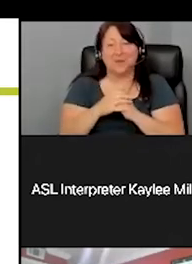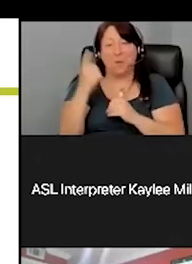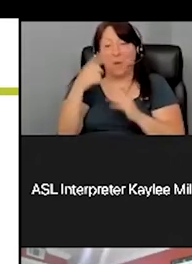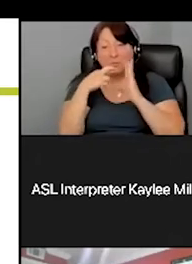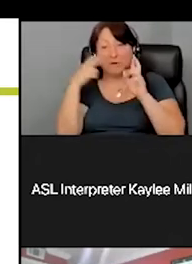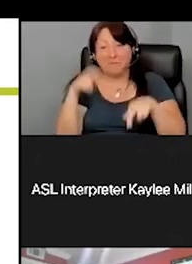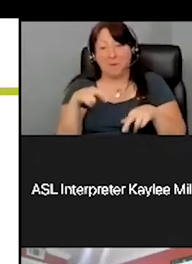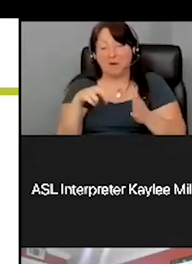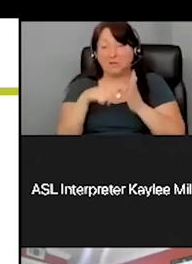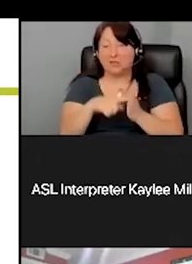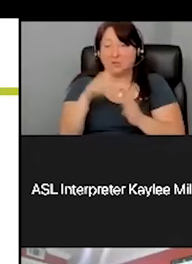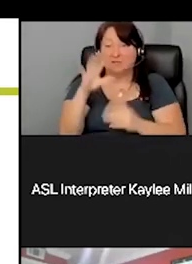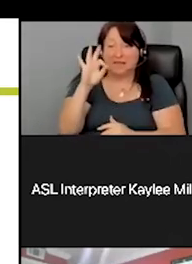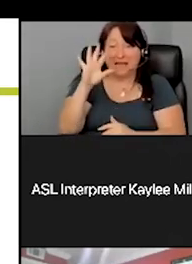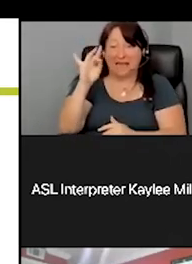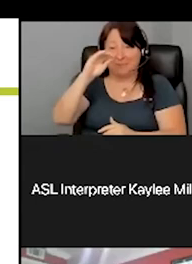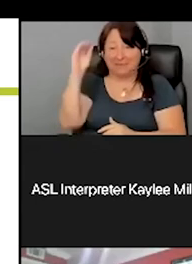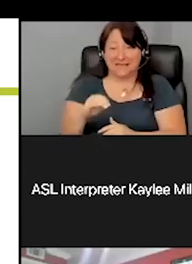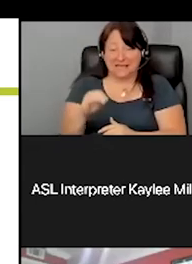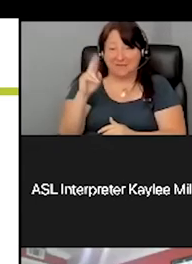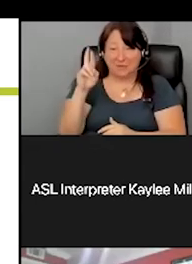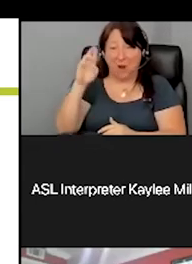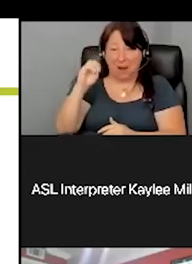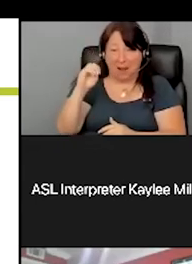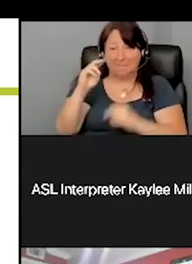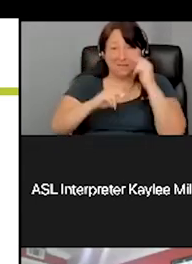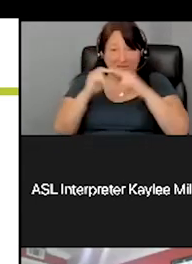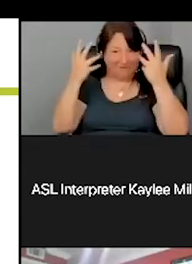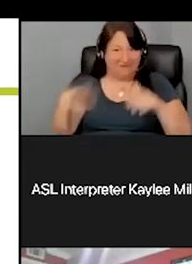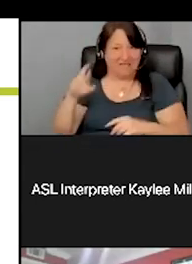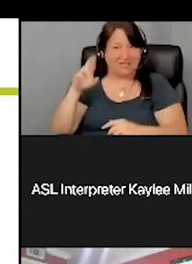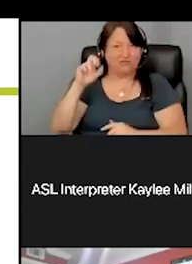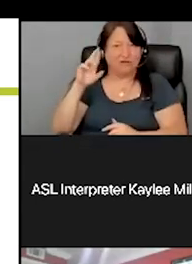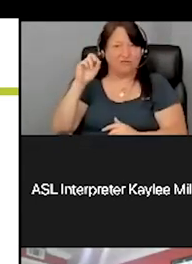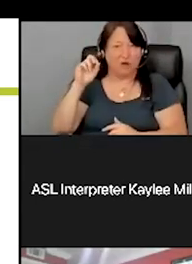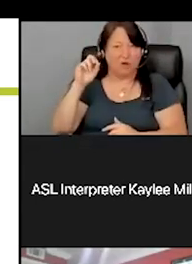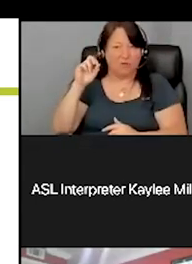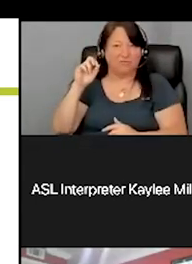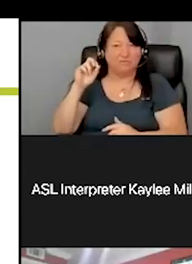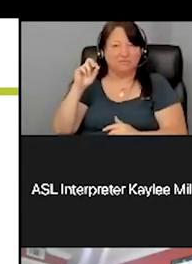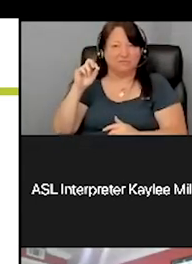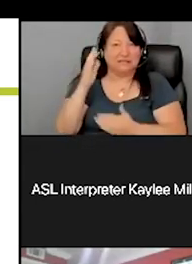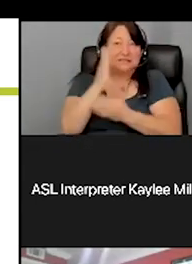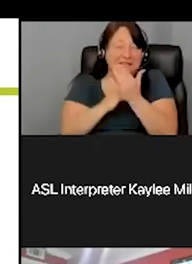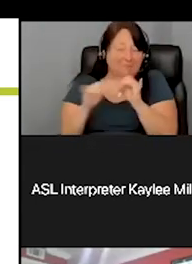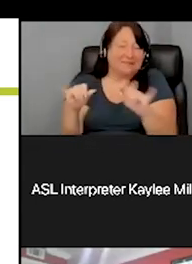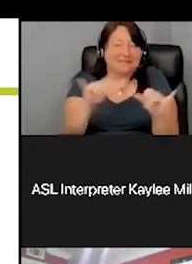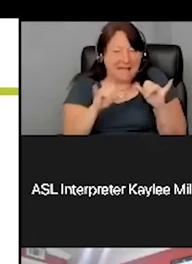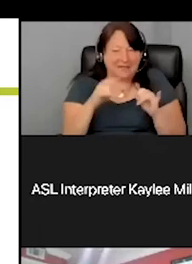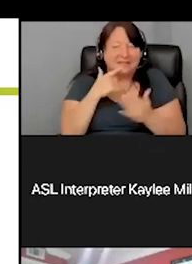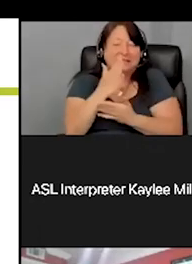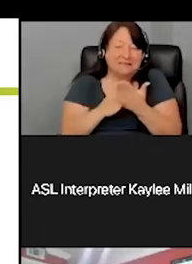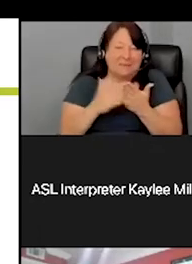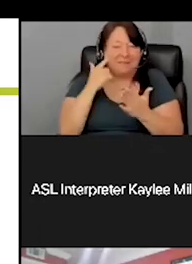that about 98% of the URM buildings were retrofitted to some standard. And I say some standard is because the